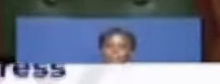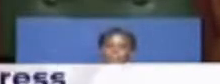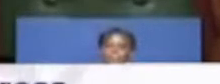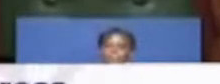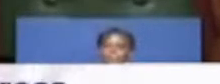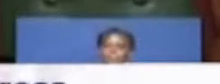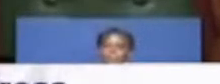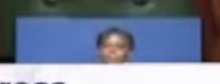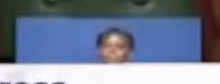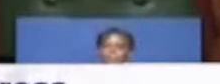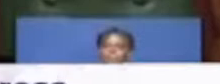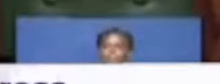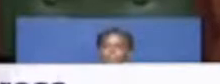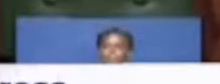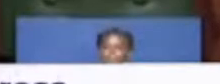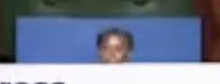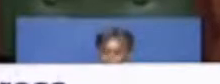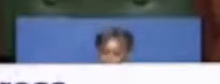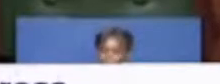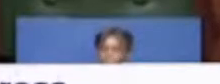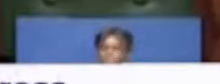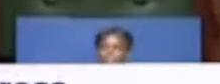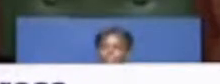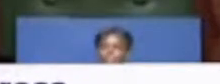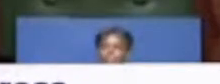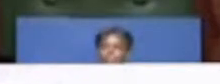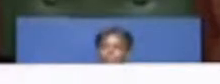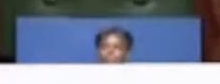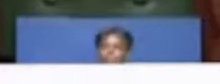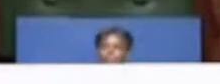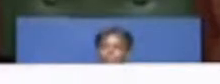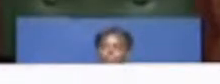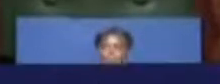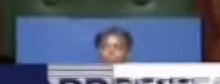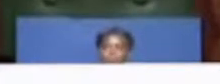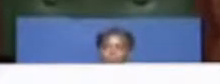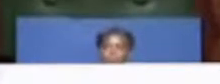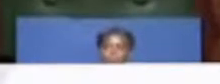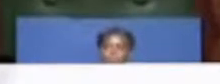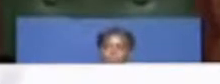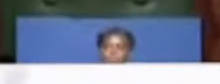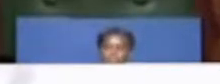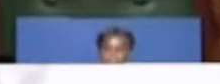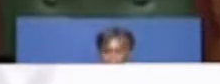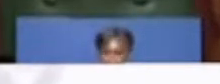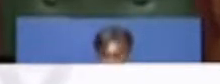will later this month, later in the month of December,